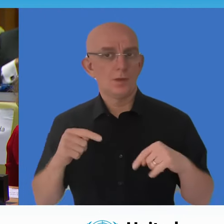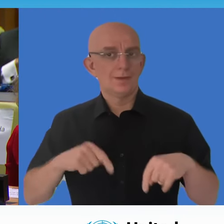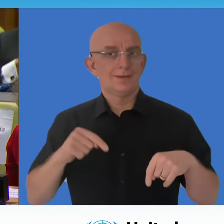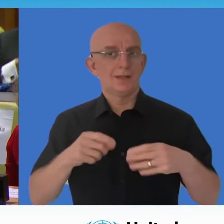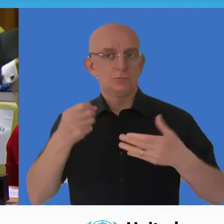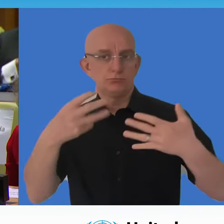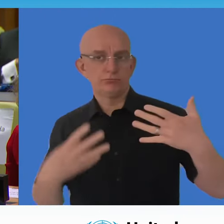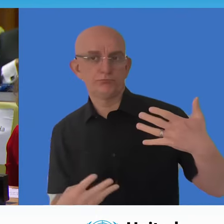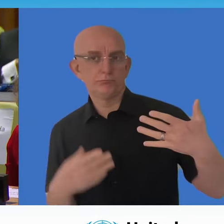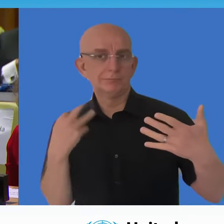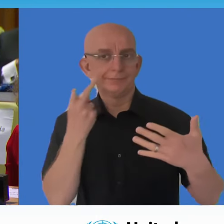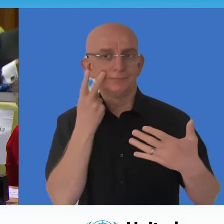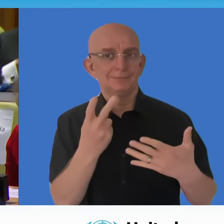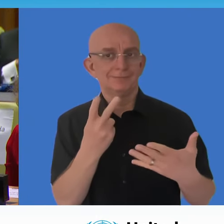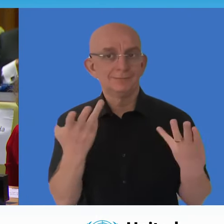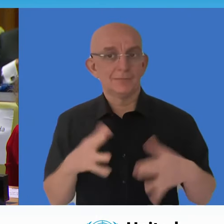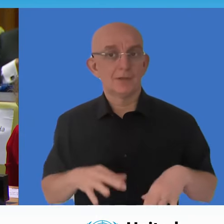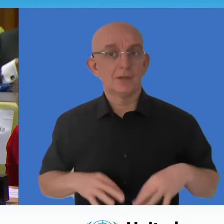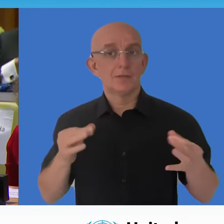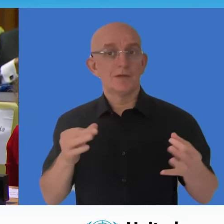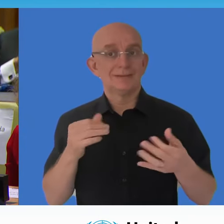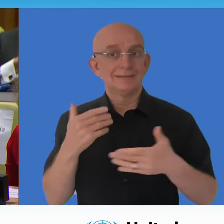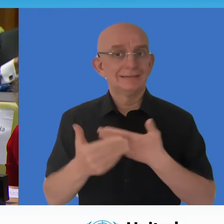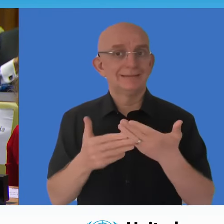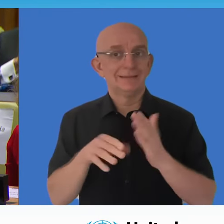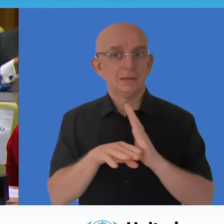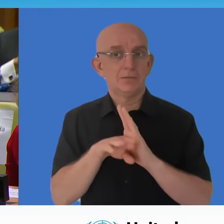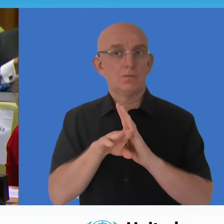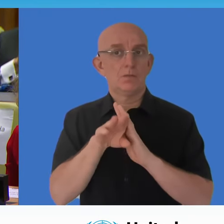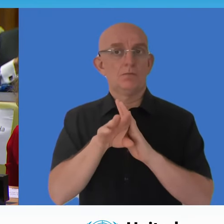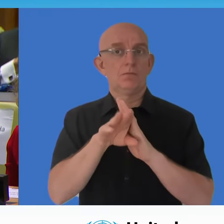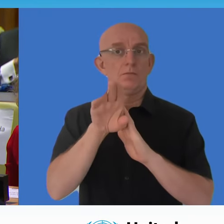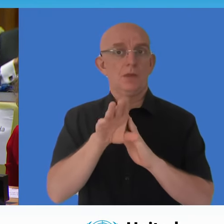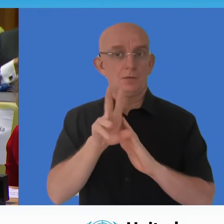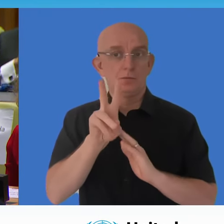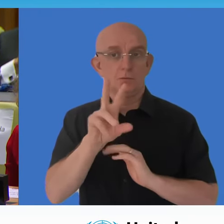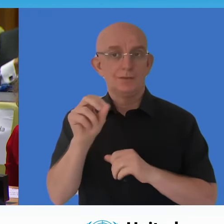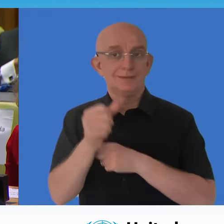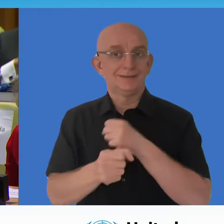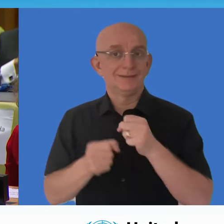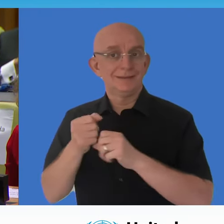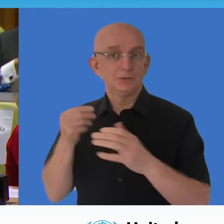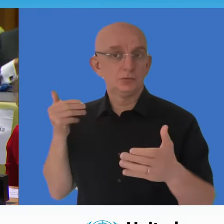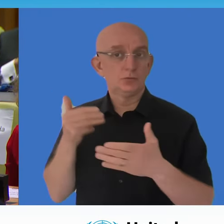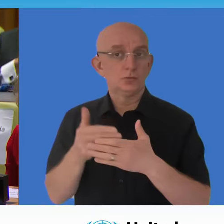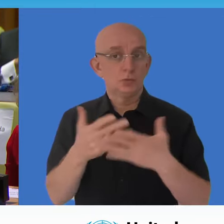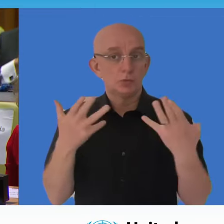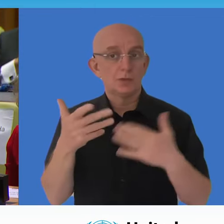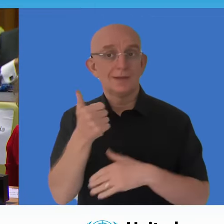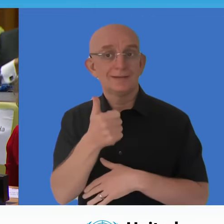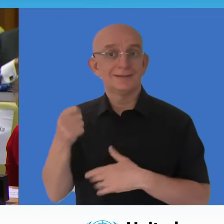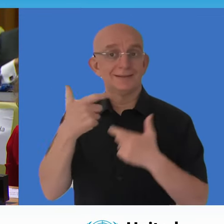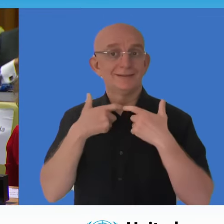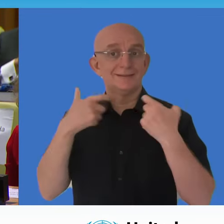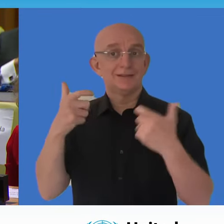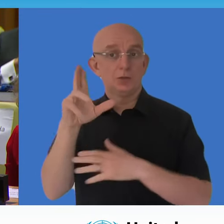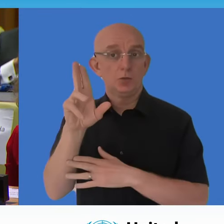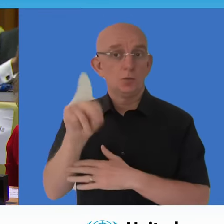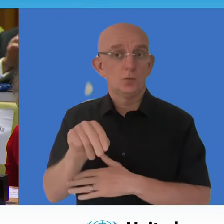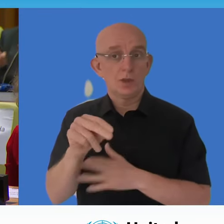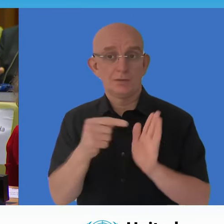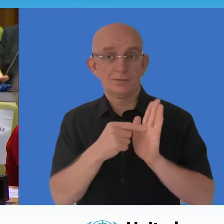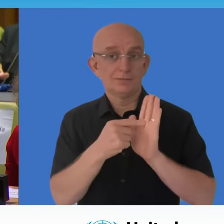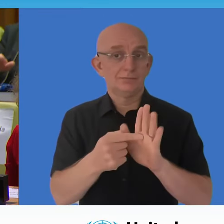years. And as the Secretary General of the United Nations puts it, poverty is a moral indictment of our times. Last year,